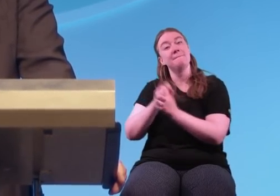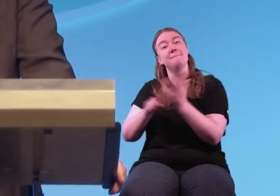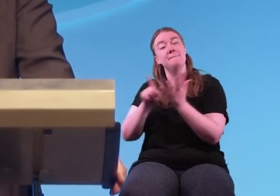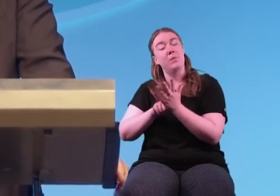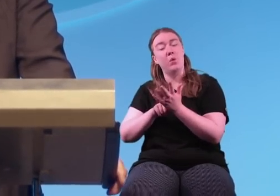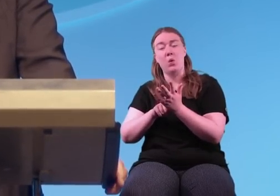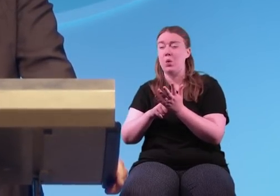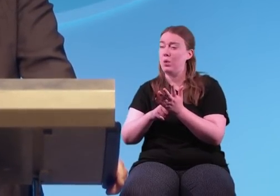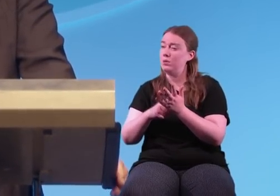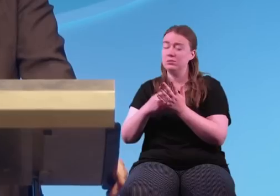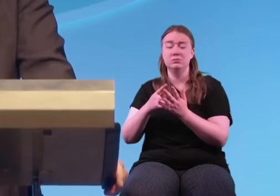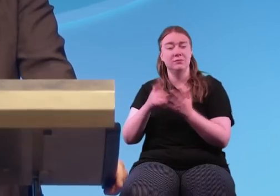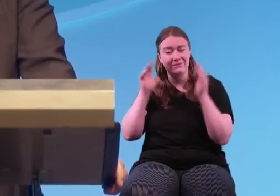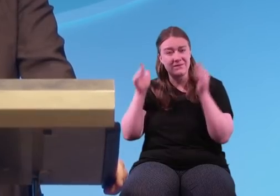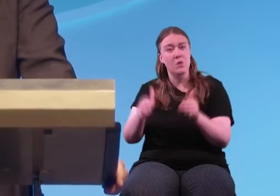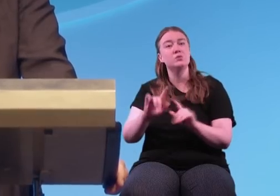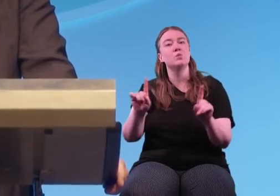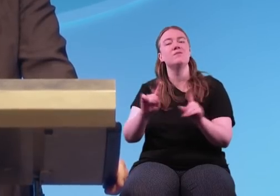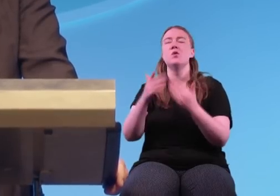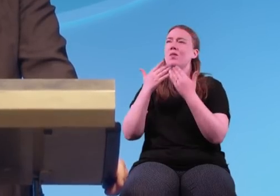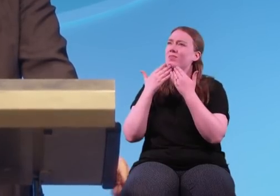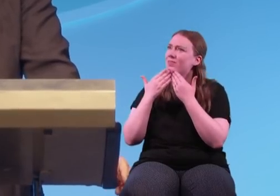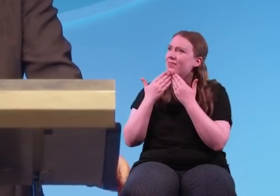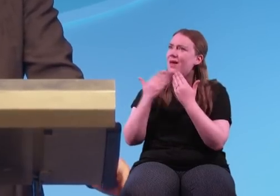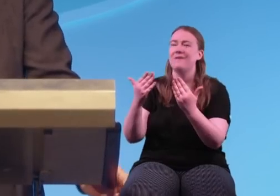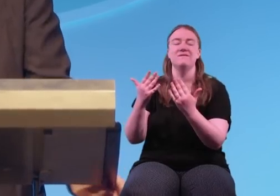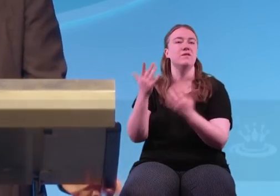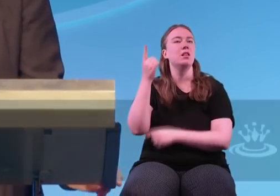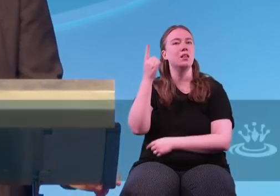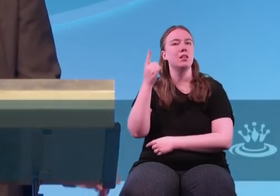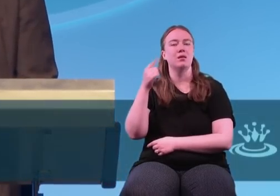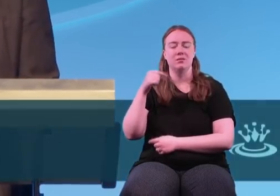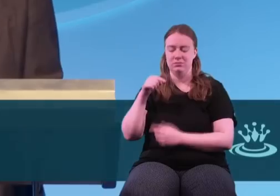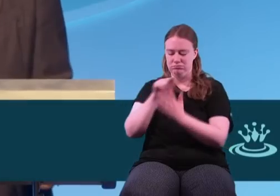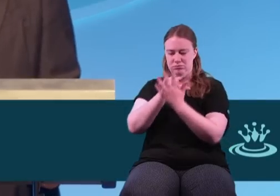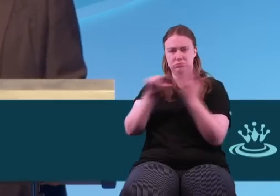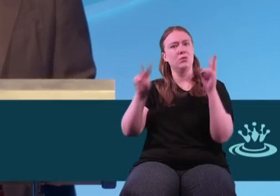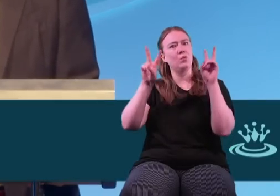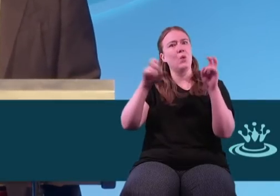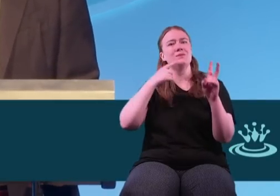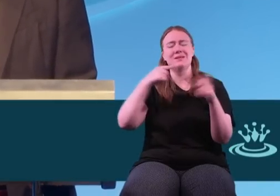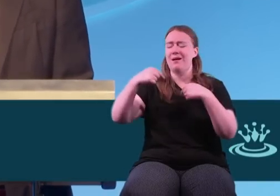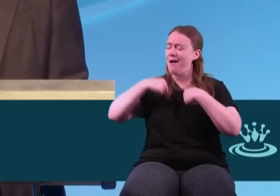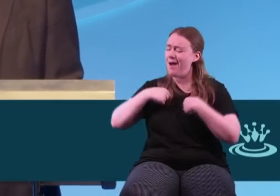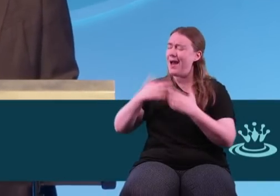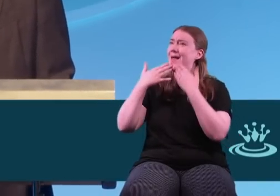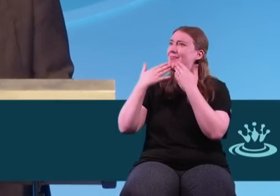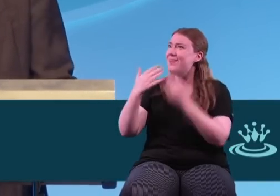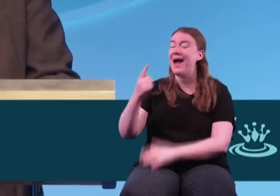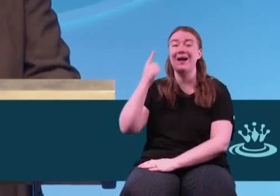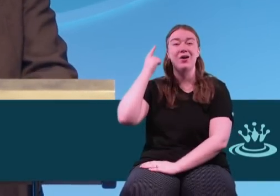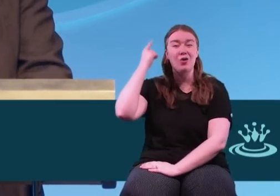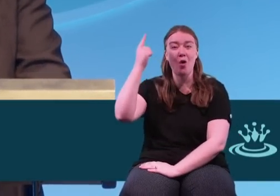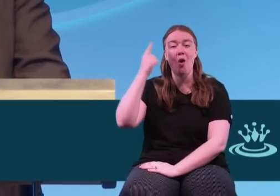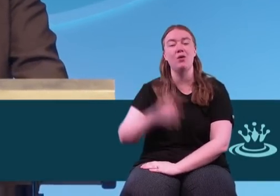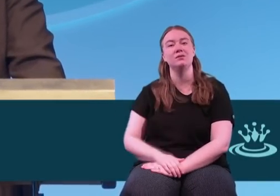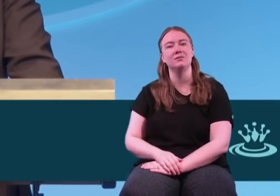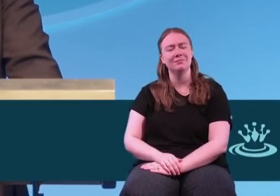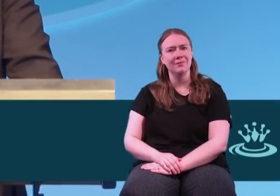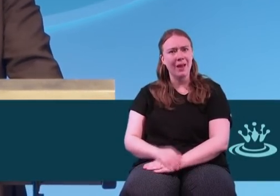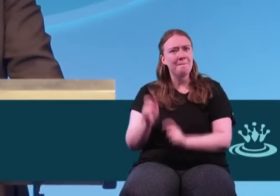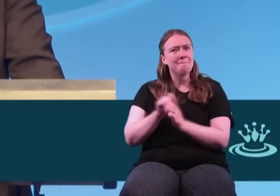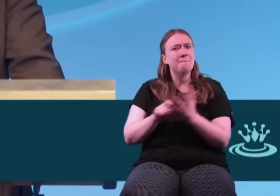I thank God. Now, let's just remember all the time where he is, that he is in